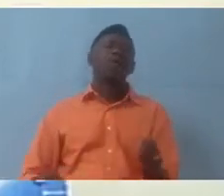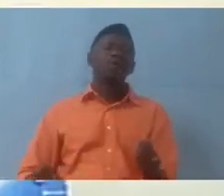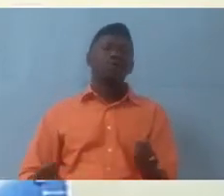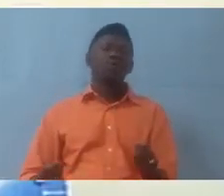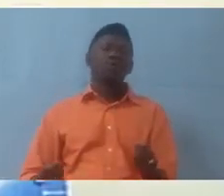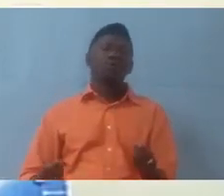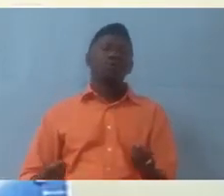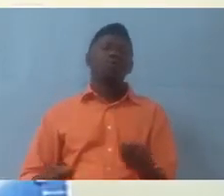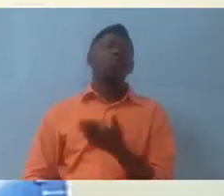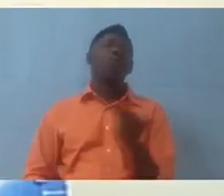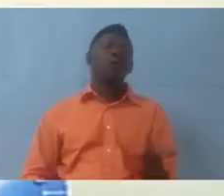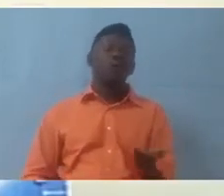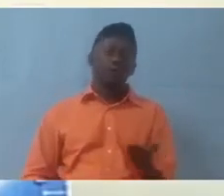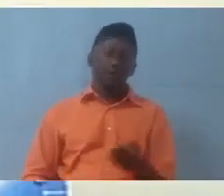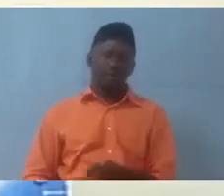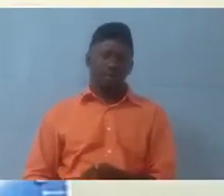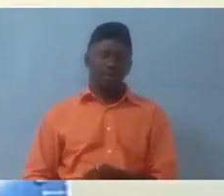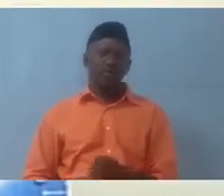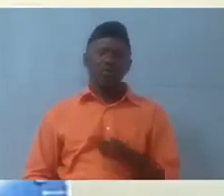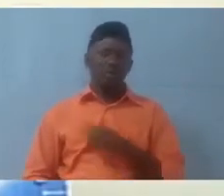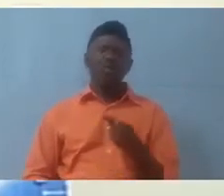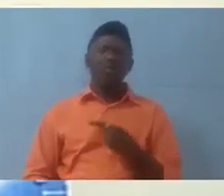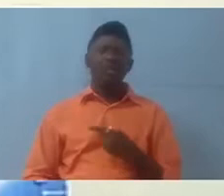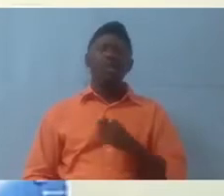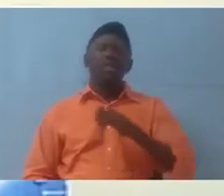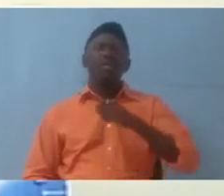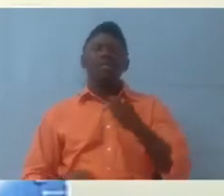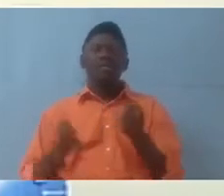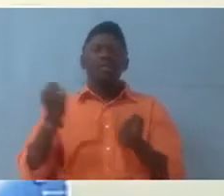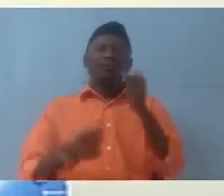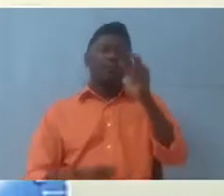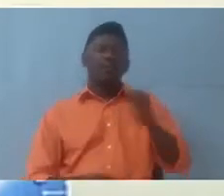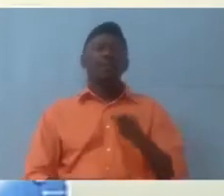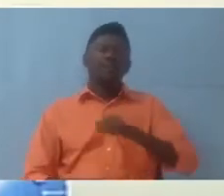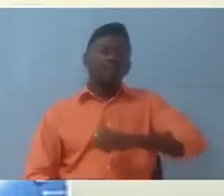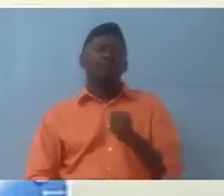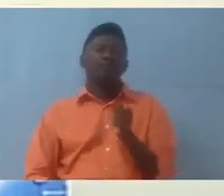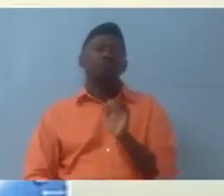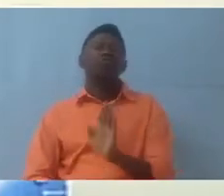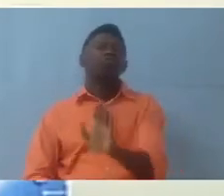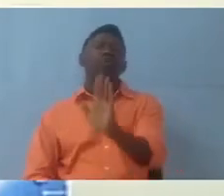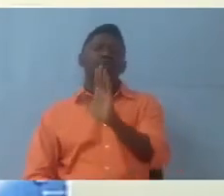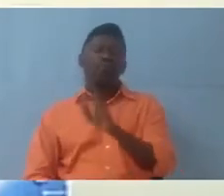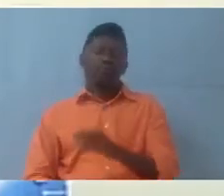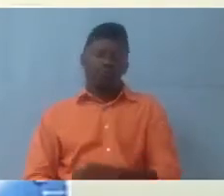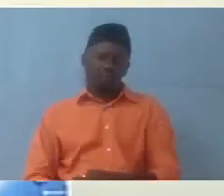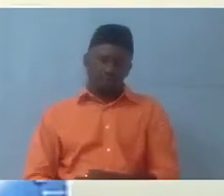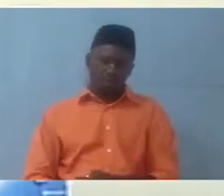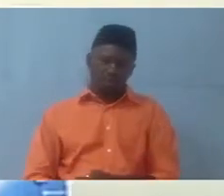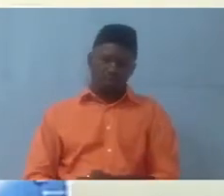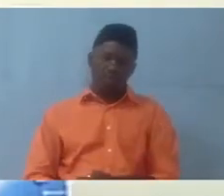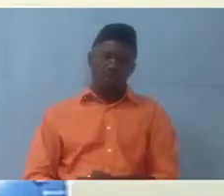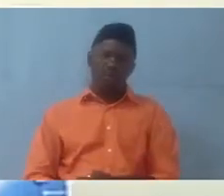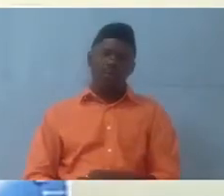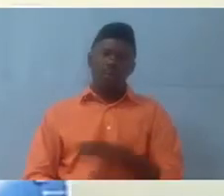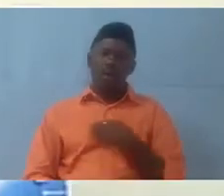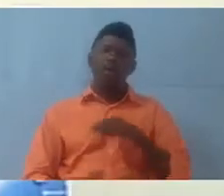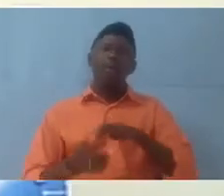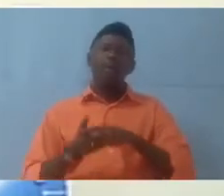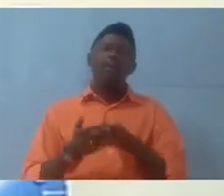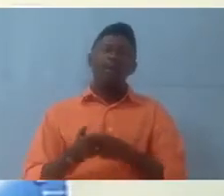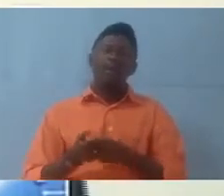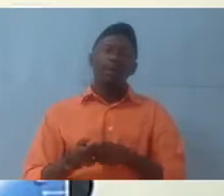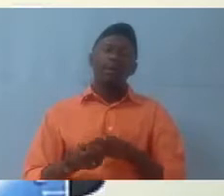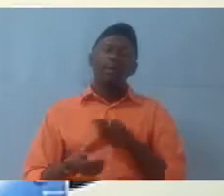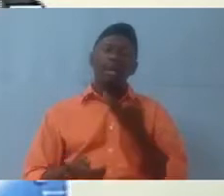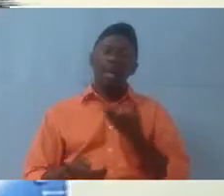lu mel nonu. When he could have only stopped and he failed to stop. Chief, fo xamne warona taxaw te taxawut. And therefore